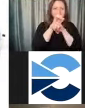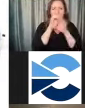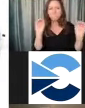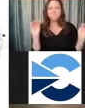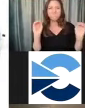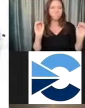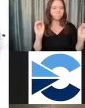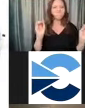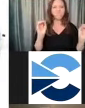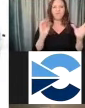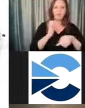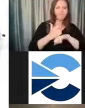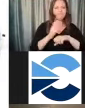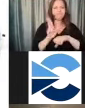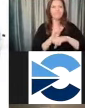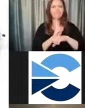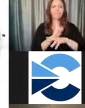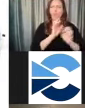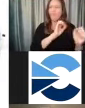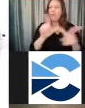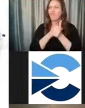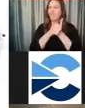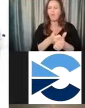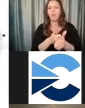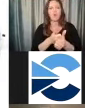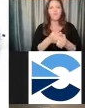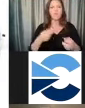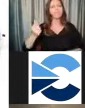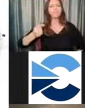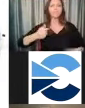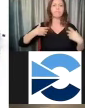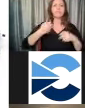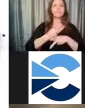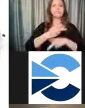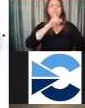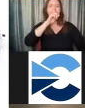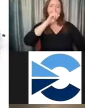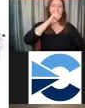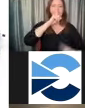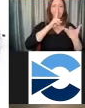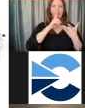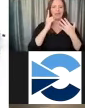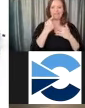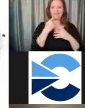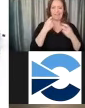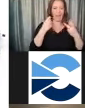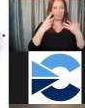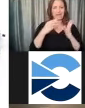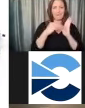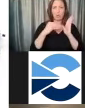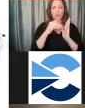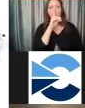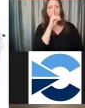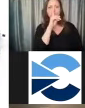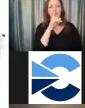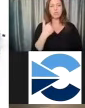practically implemented in a fast-moving healthcare setting, how many items it needs to be. So we just